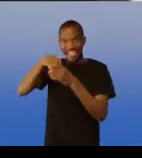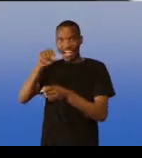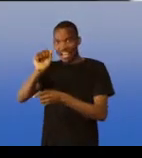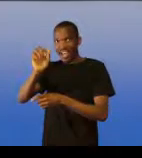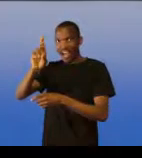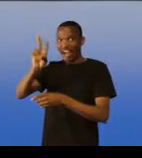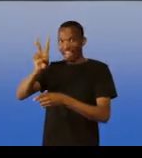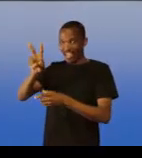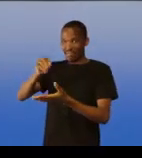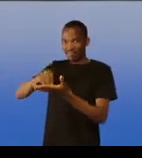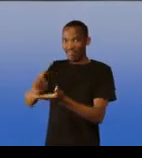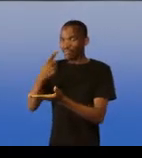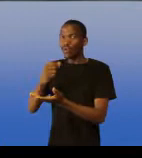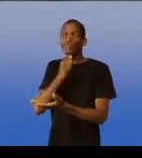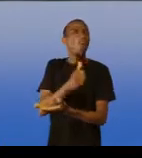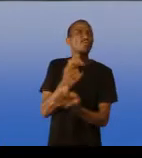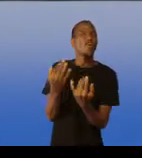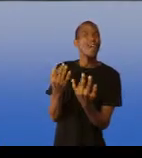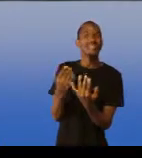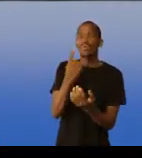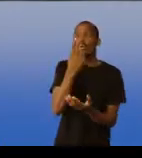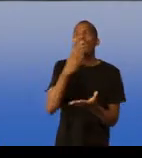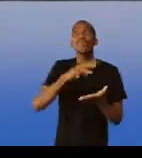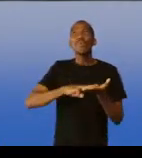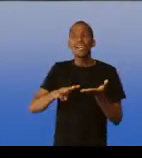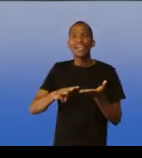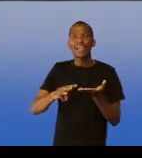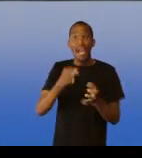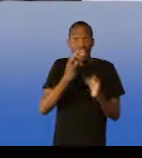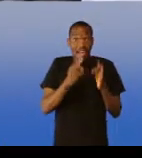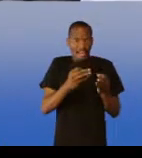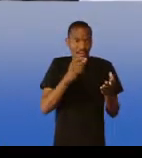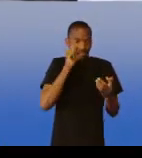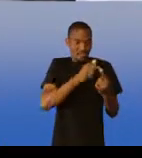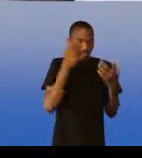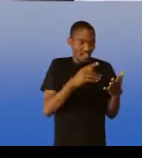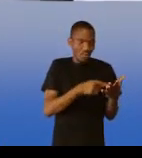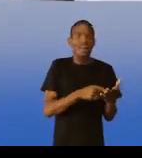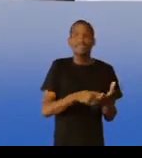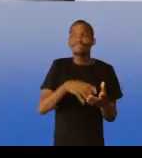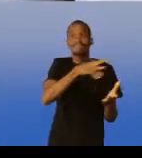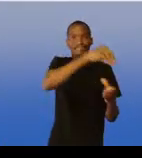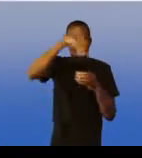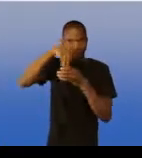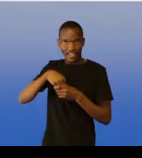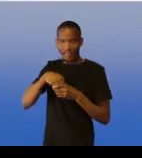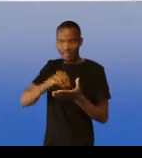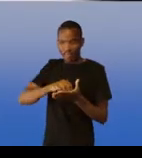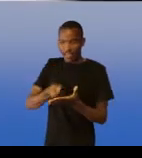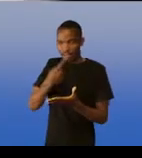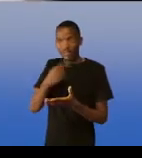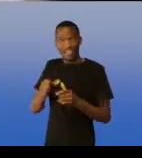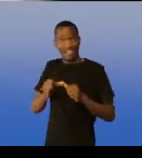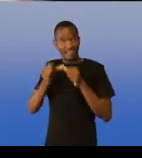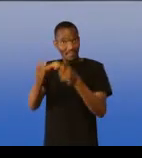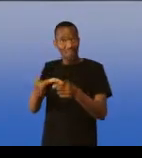have to wait. It will only take a week for somebody to be initiated on treatment. It can even take less. Some